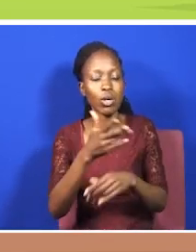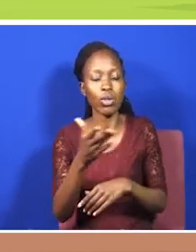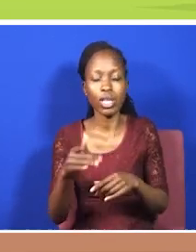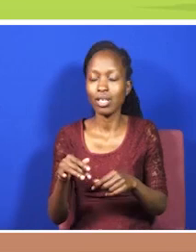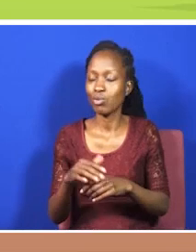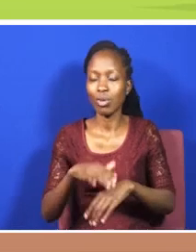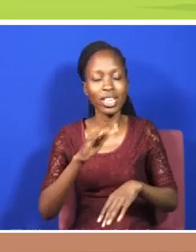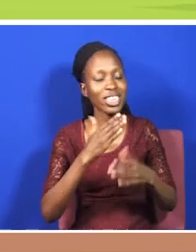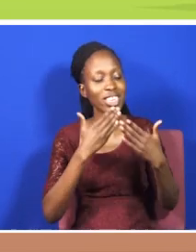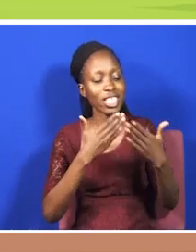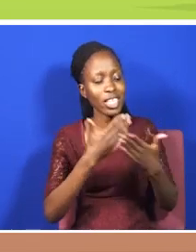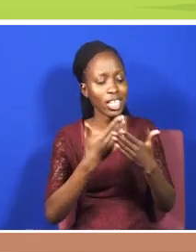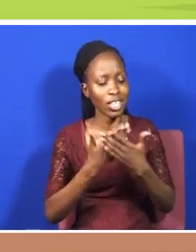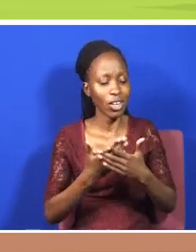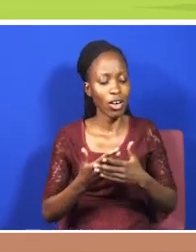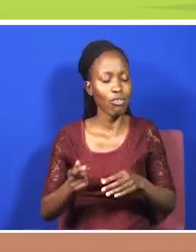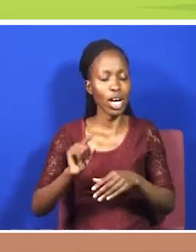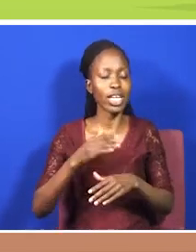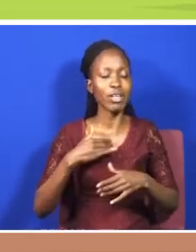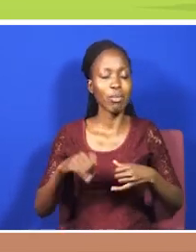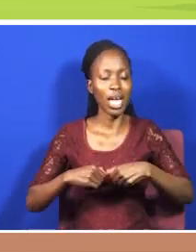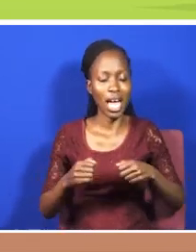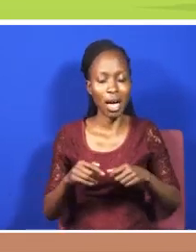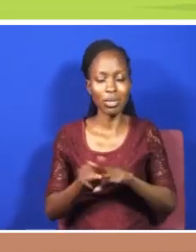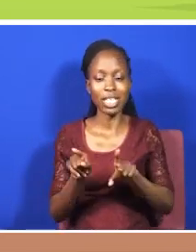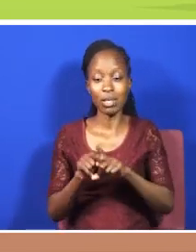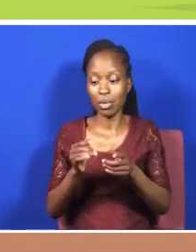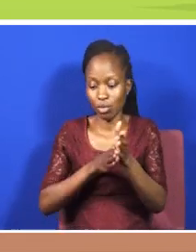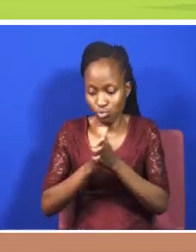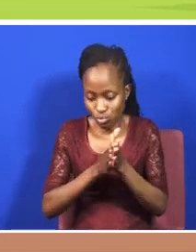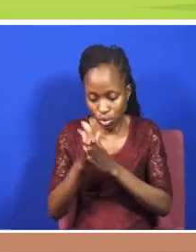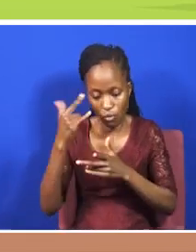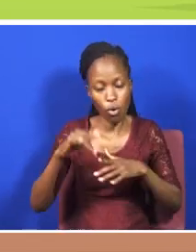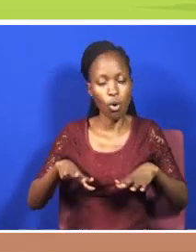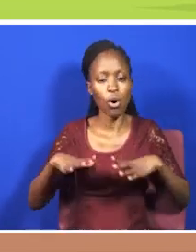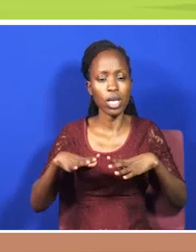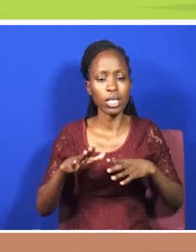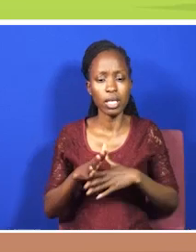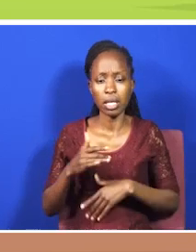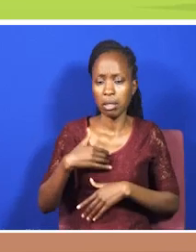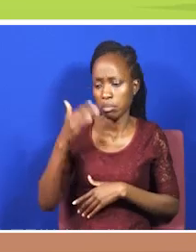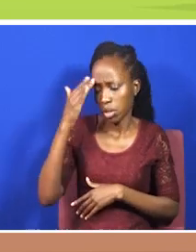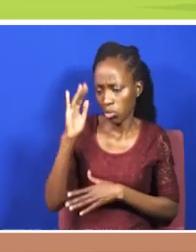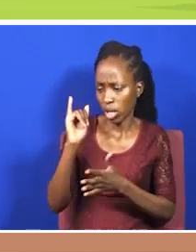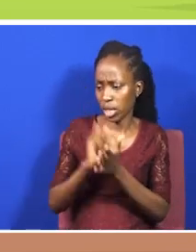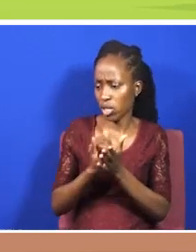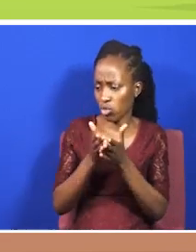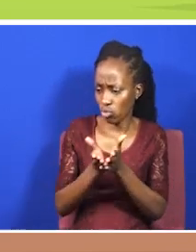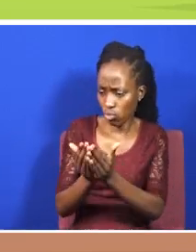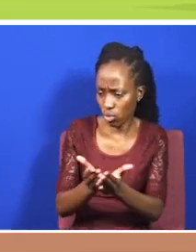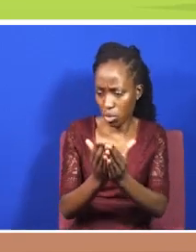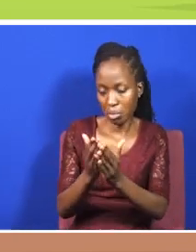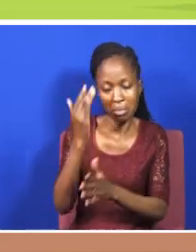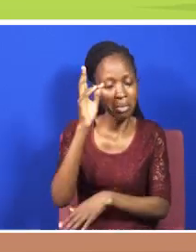do so many nice things there. Wow! Thanks, Charlie, for adding more joy. I'm now looking forward for the